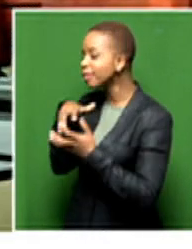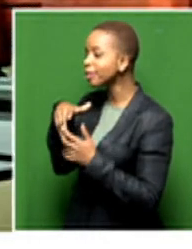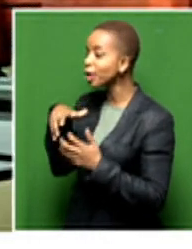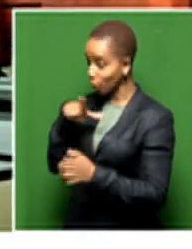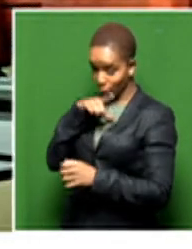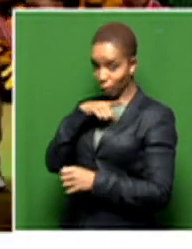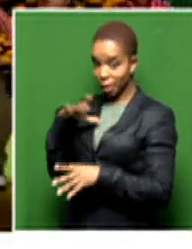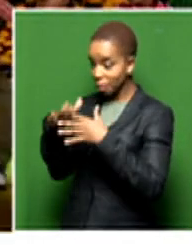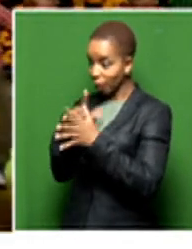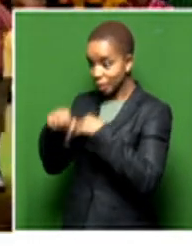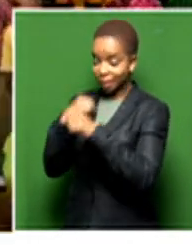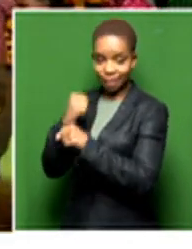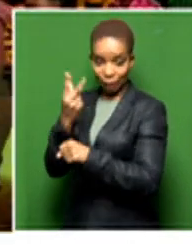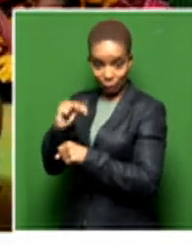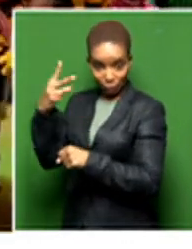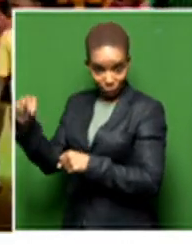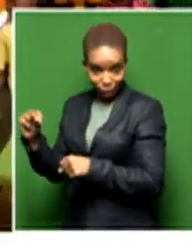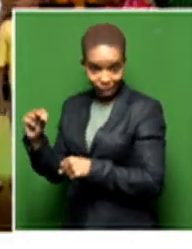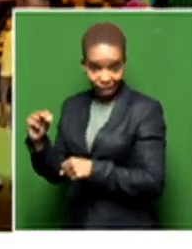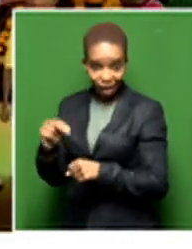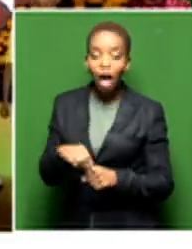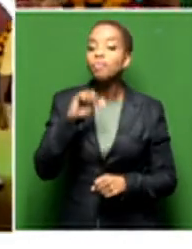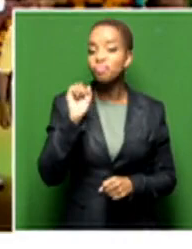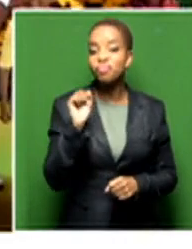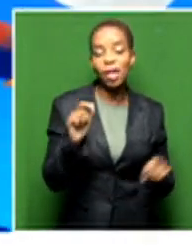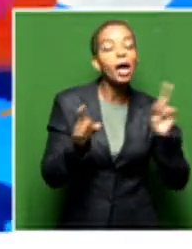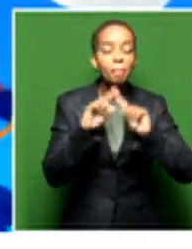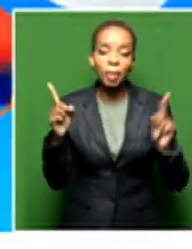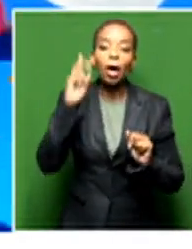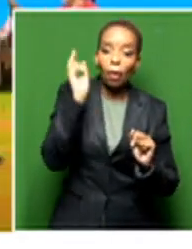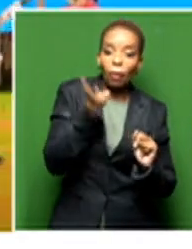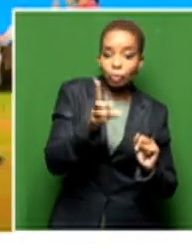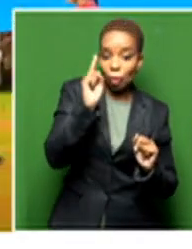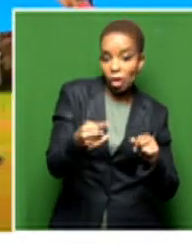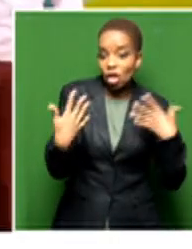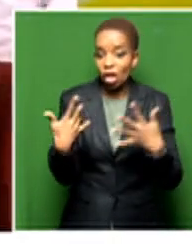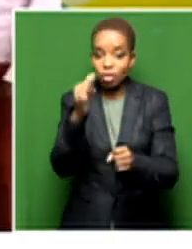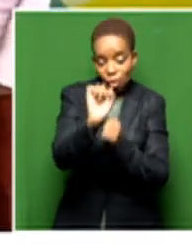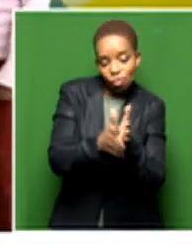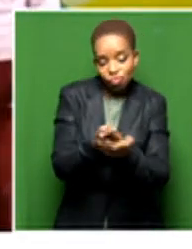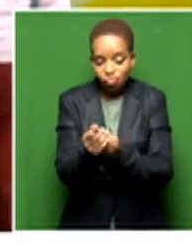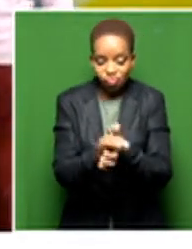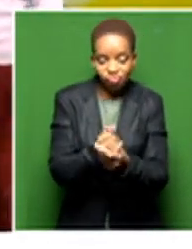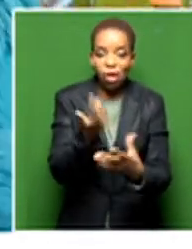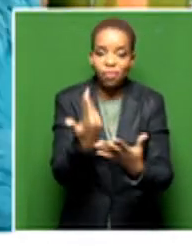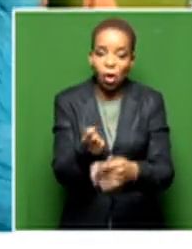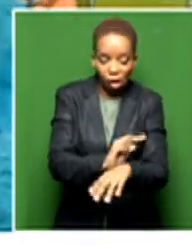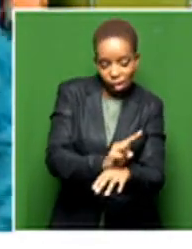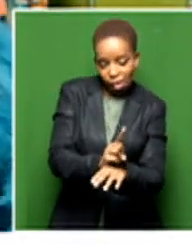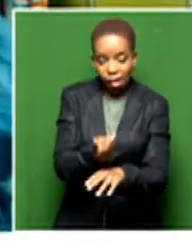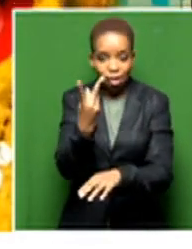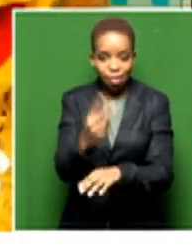Why? Because we are in the year 2020. But also because you must wash your hands for 20 seconds.